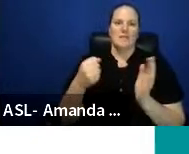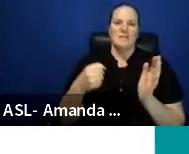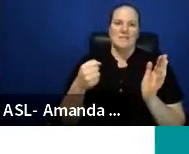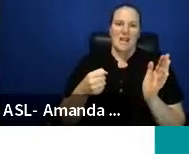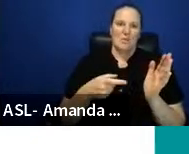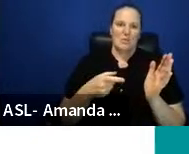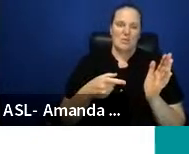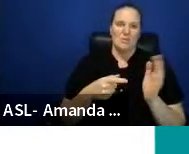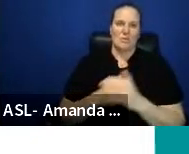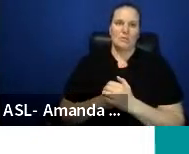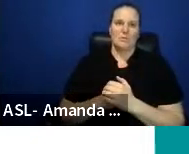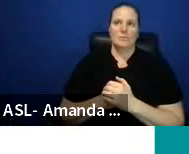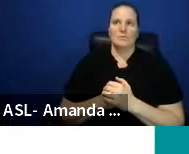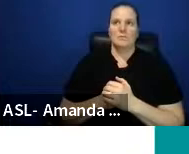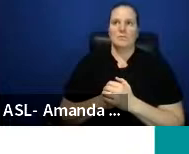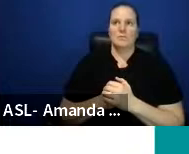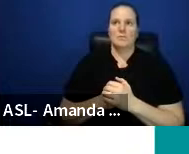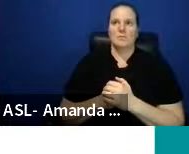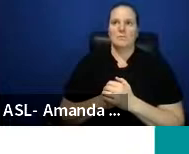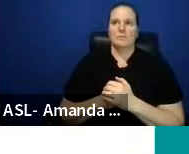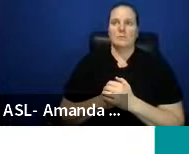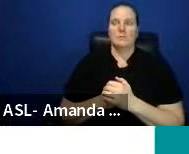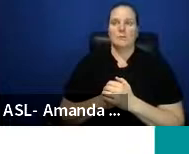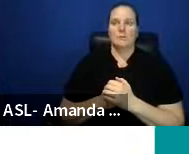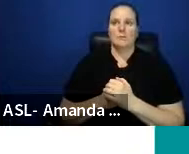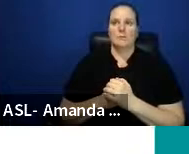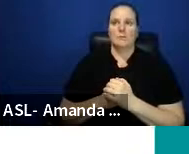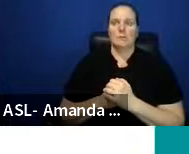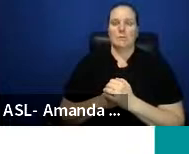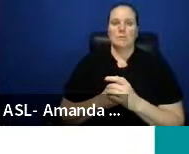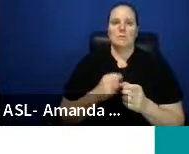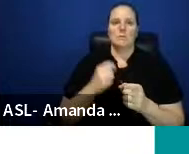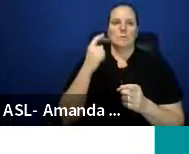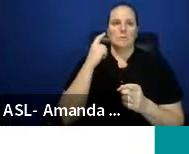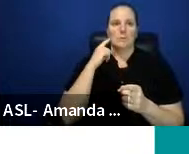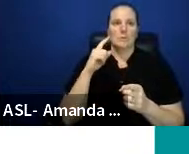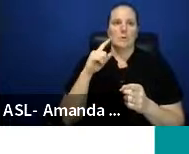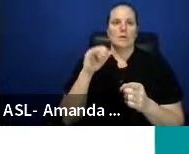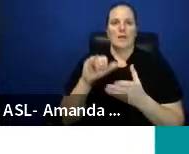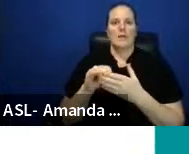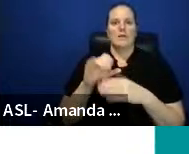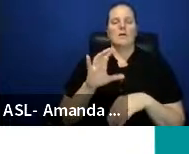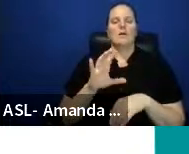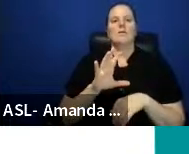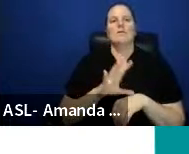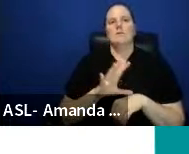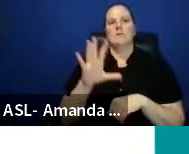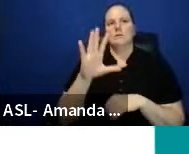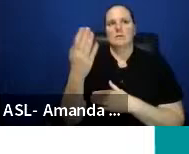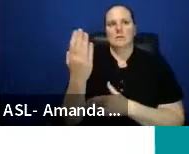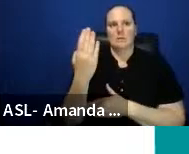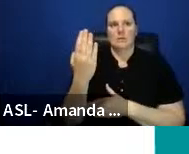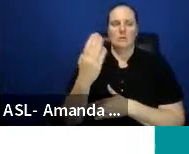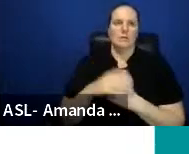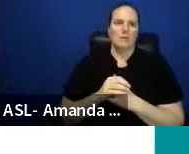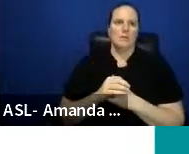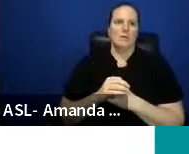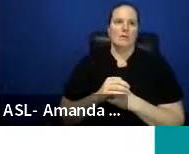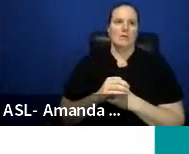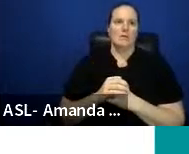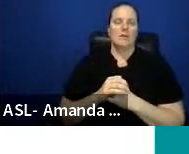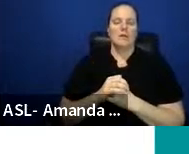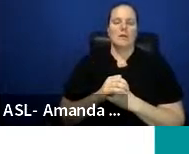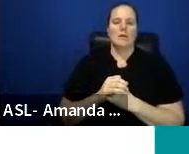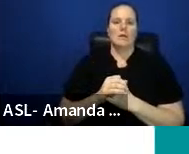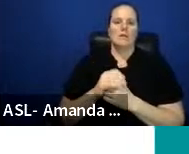southbound is much tighter, meaning that if I go there at 5 o'clock in the morning, it's pretty much no congestion.